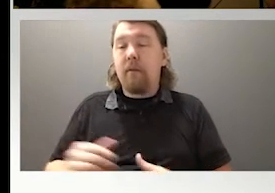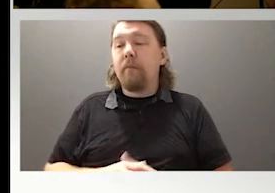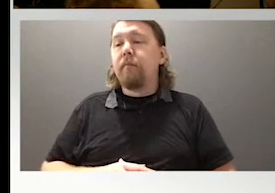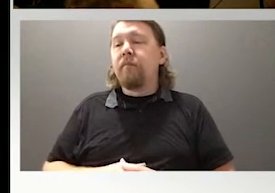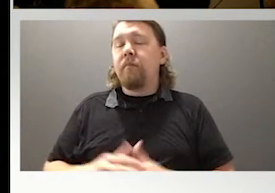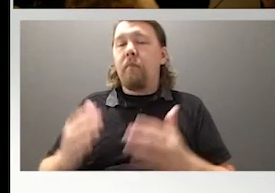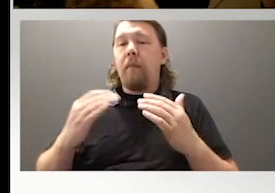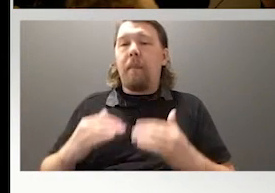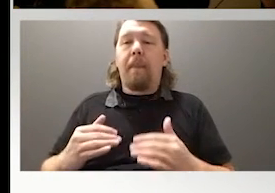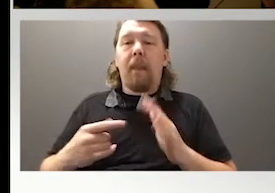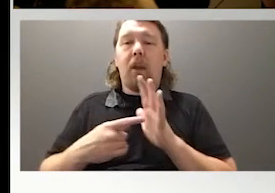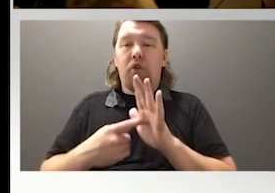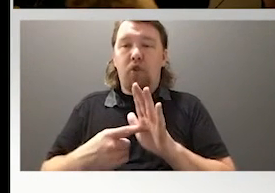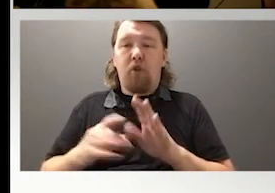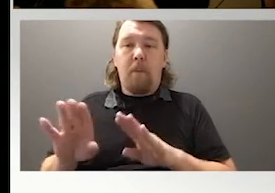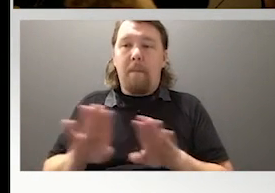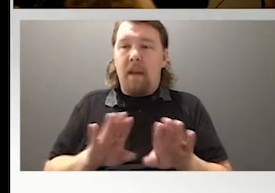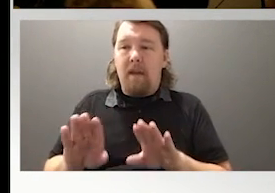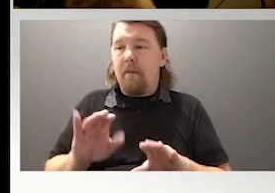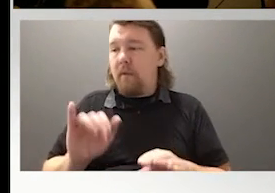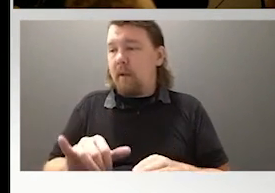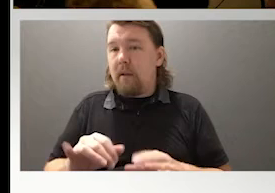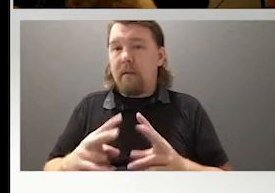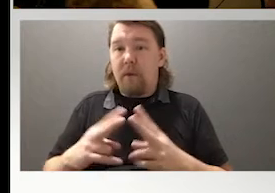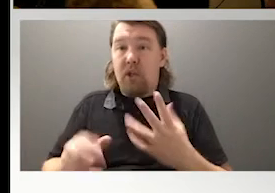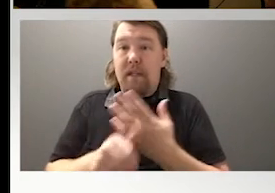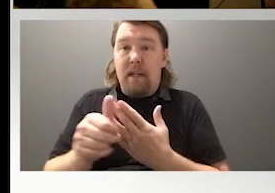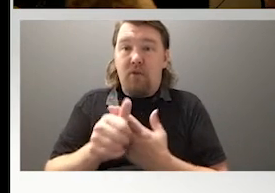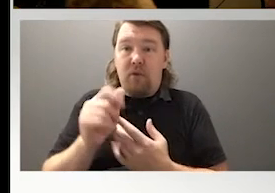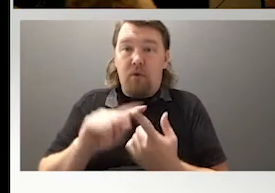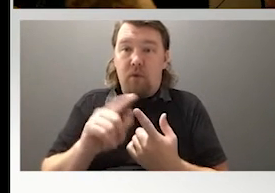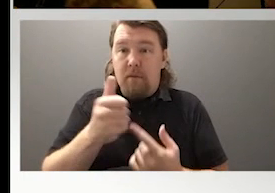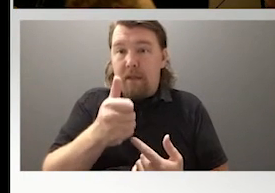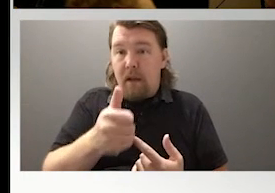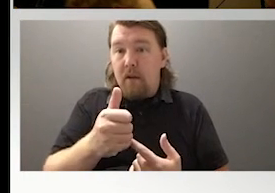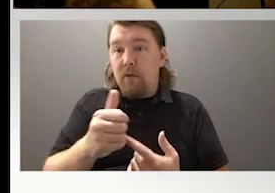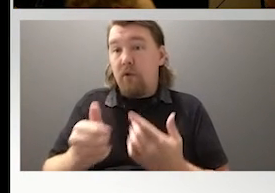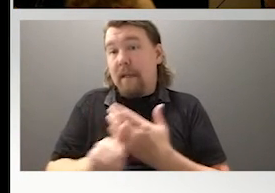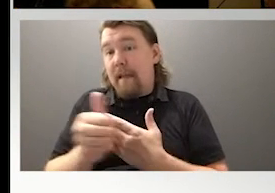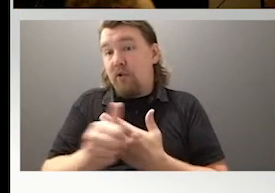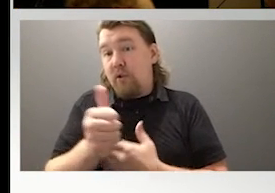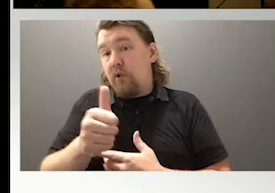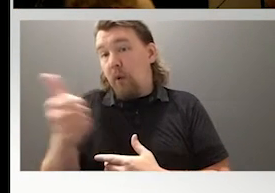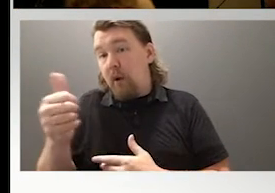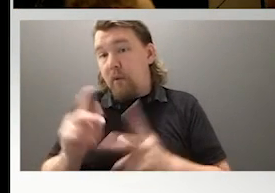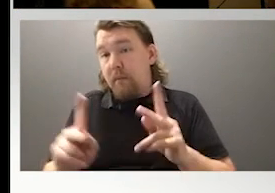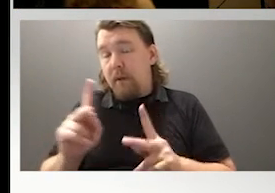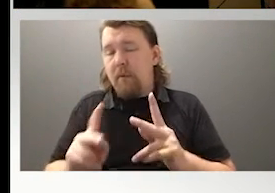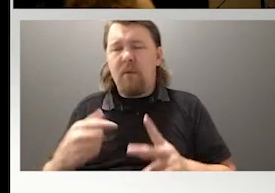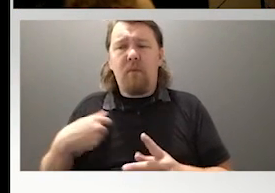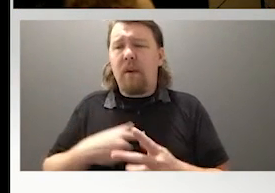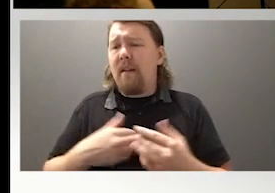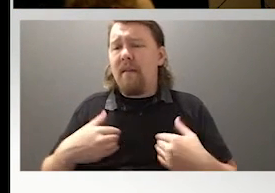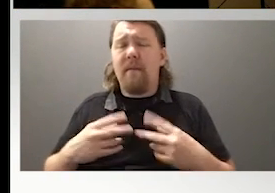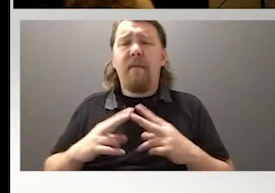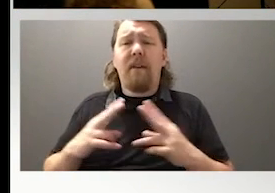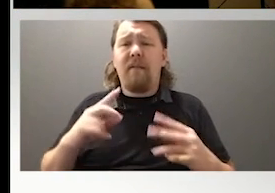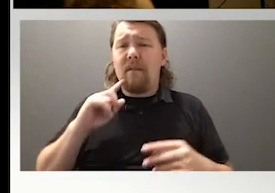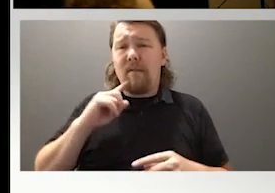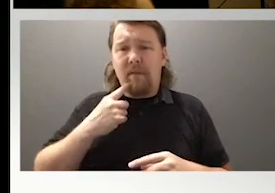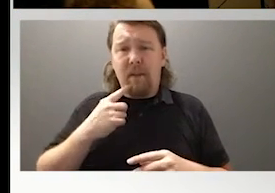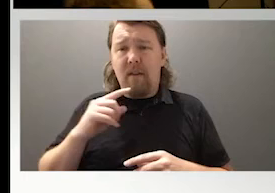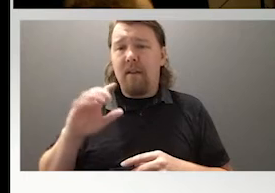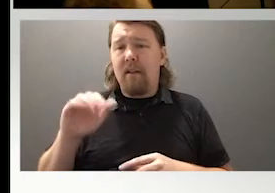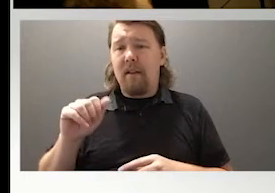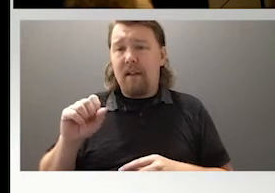Individuals who exhibit behaviors that are a danger to themselves or others. We have very severe cases